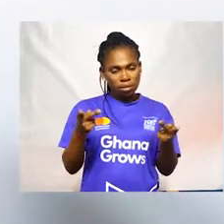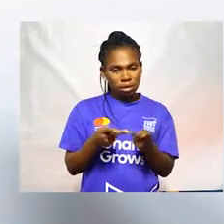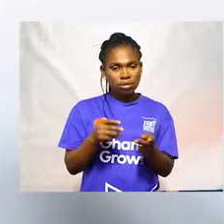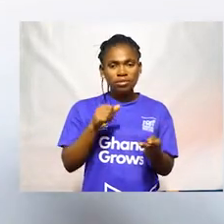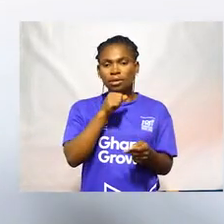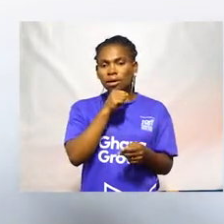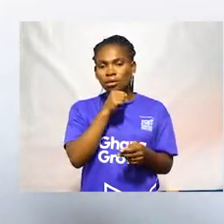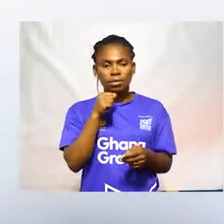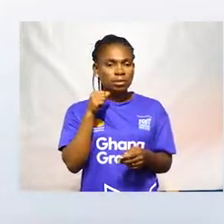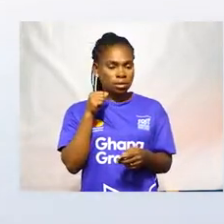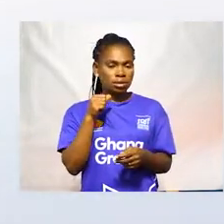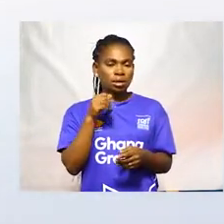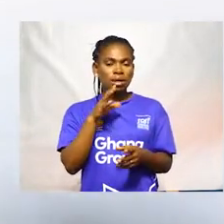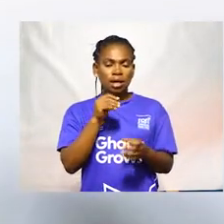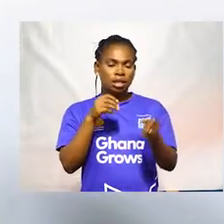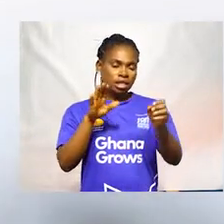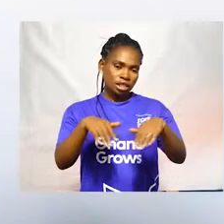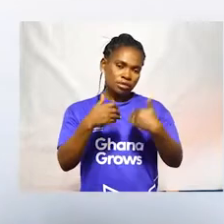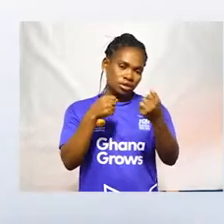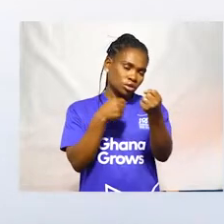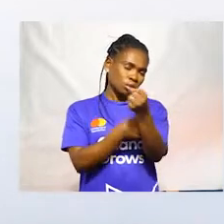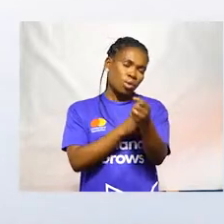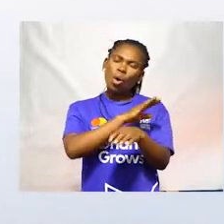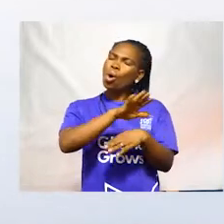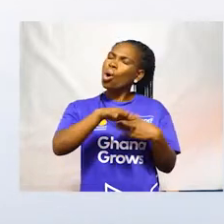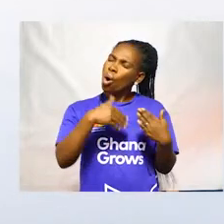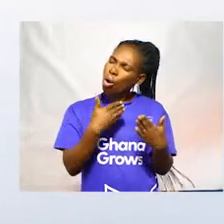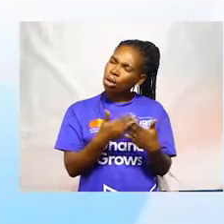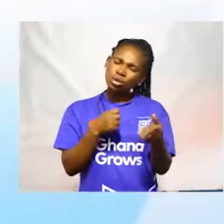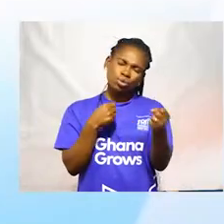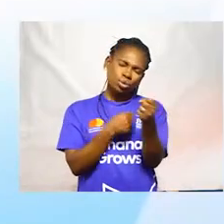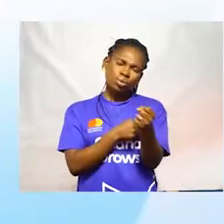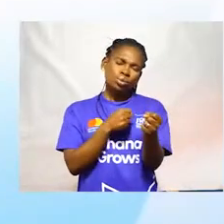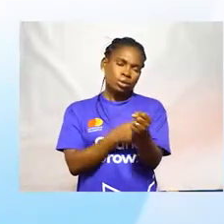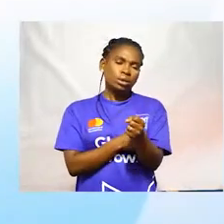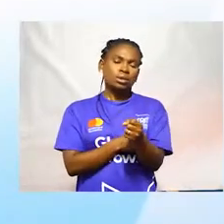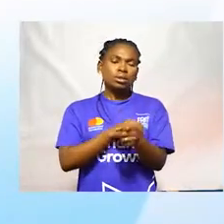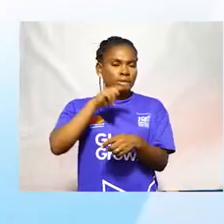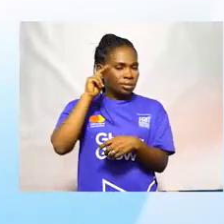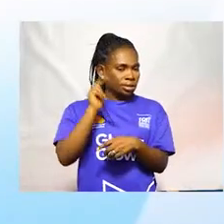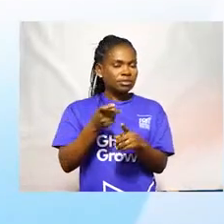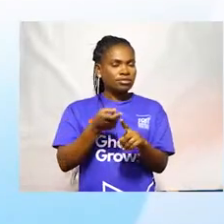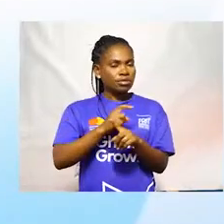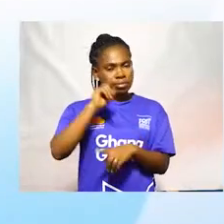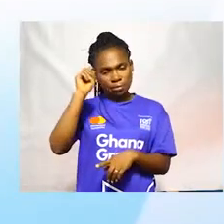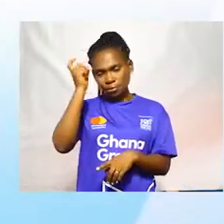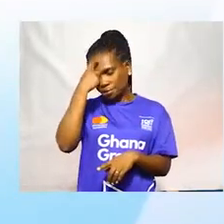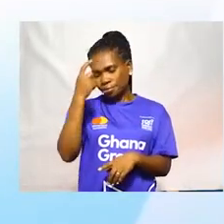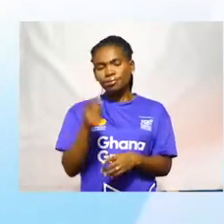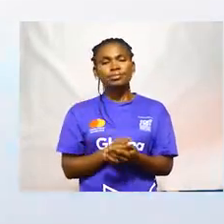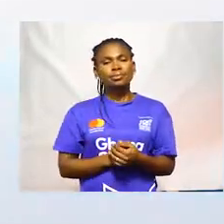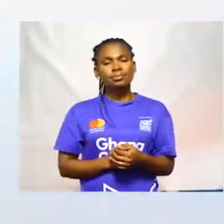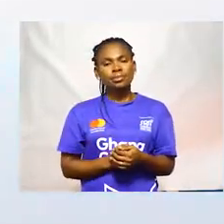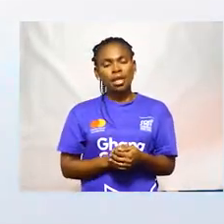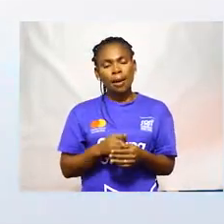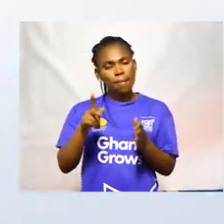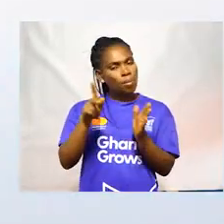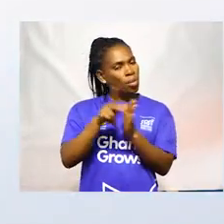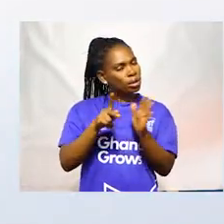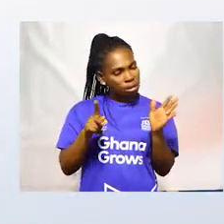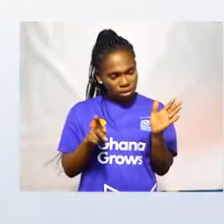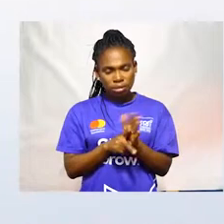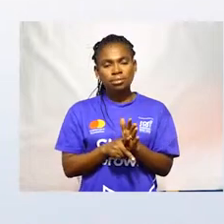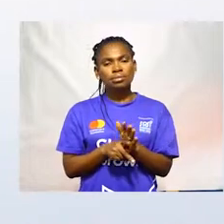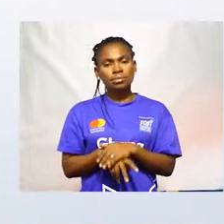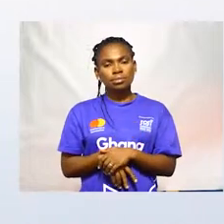give it the support, all the support that the sector needs. Will that be the one thing you think we should do differently? That's the one thing we need, policy.